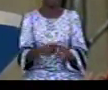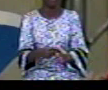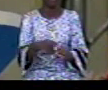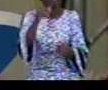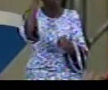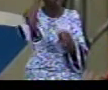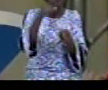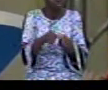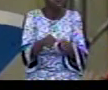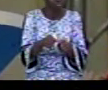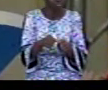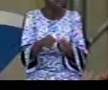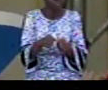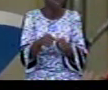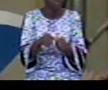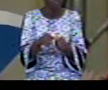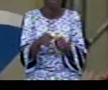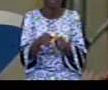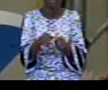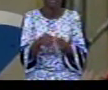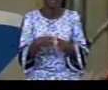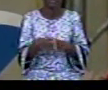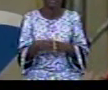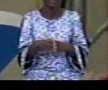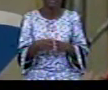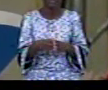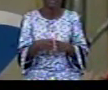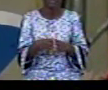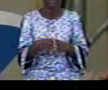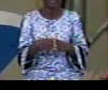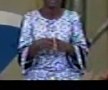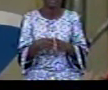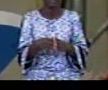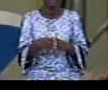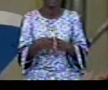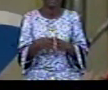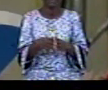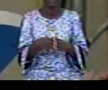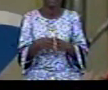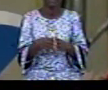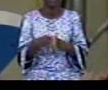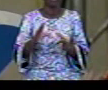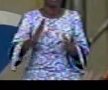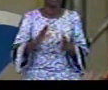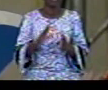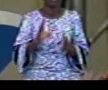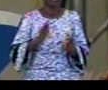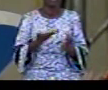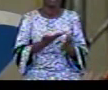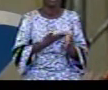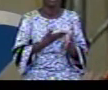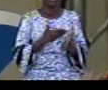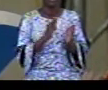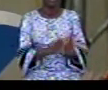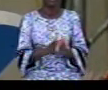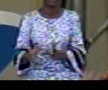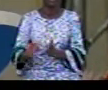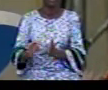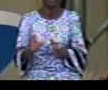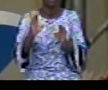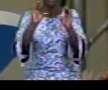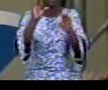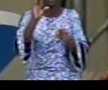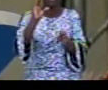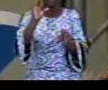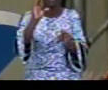Remember, our central planning committee chairman said The first